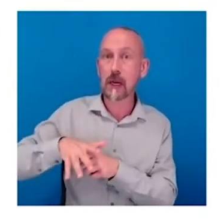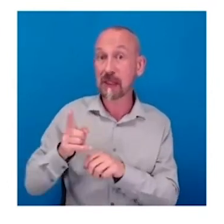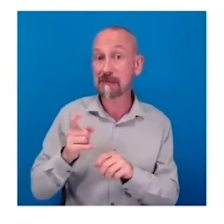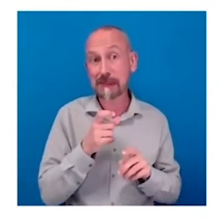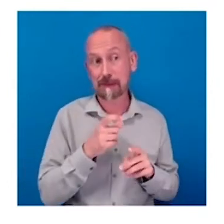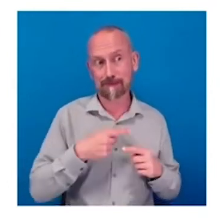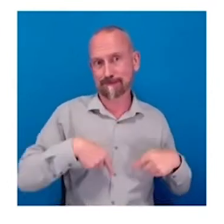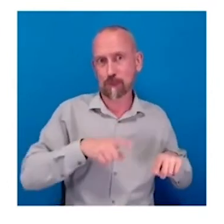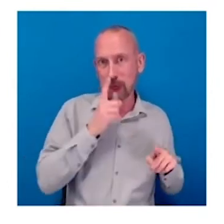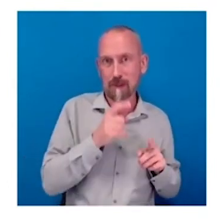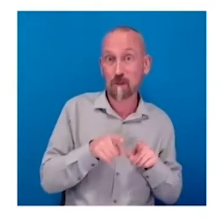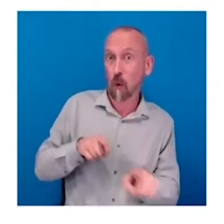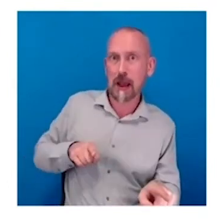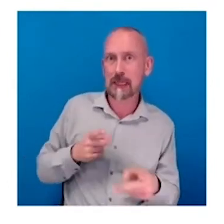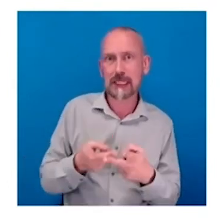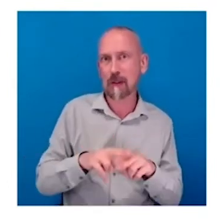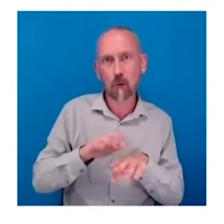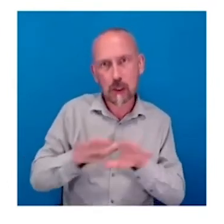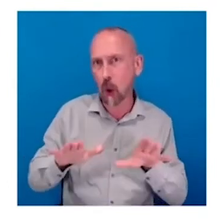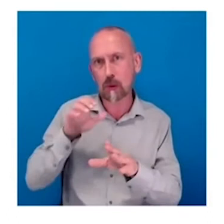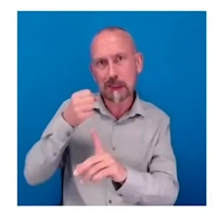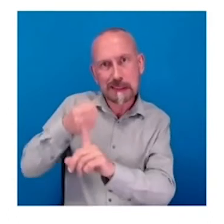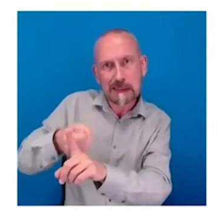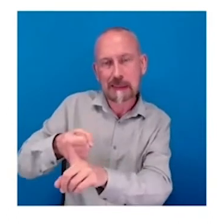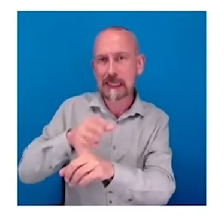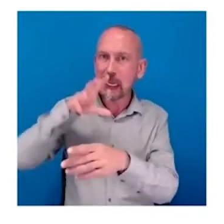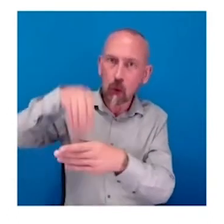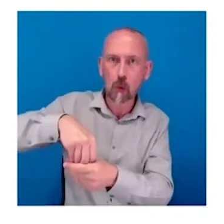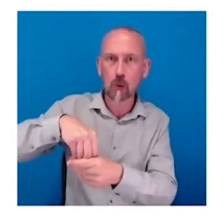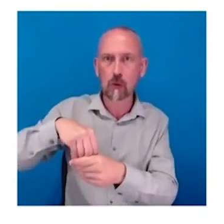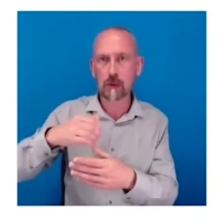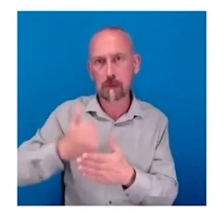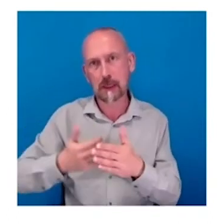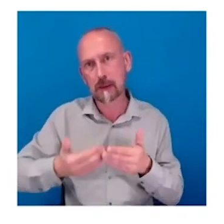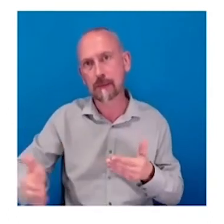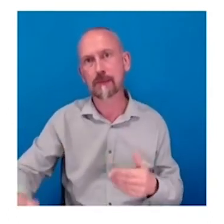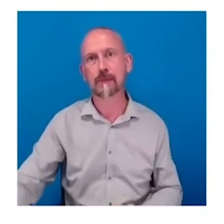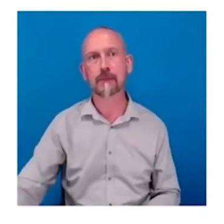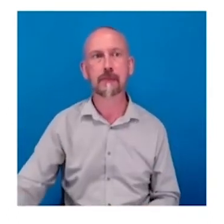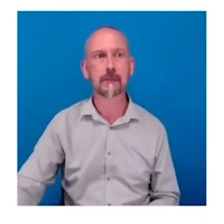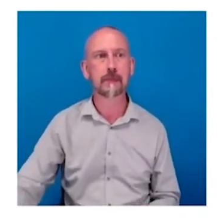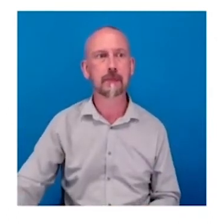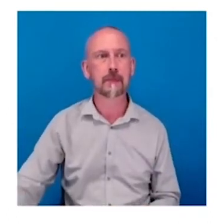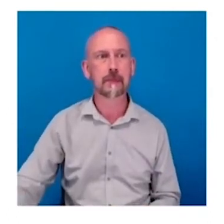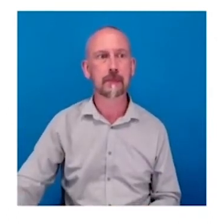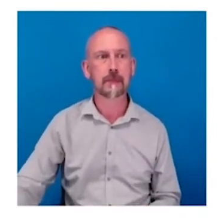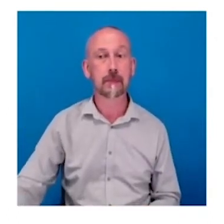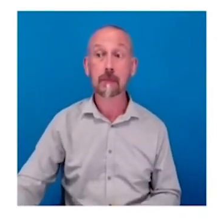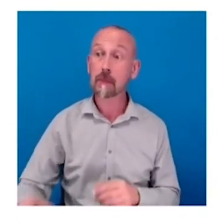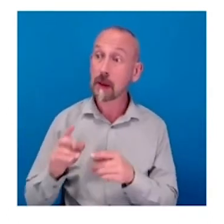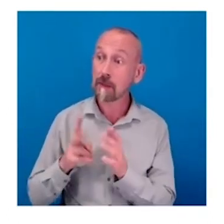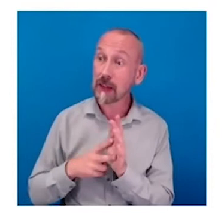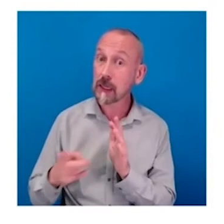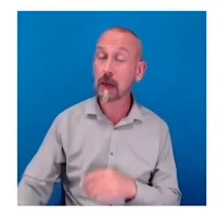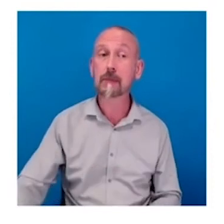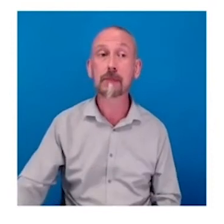these principles of more diverse and inclusive innovation. Victor? Working from home,